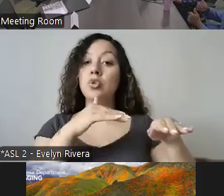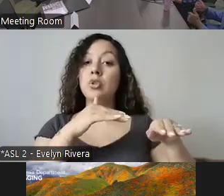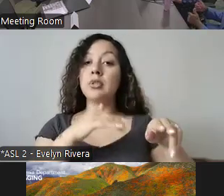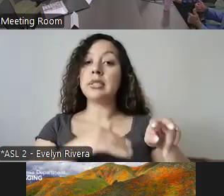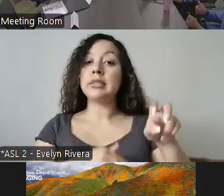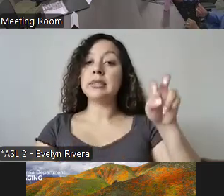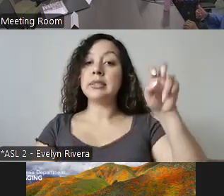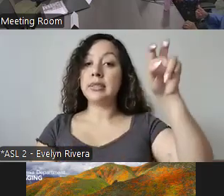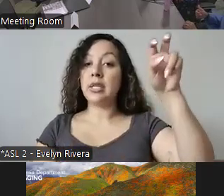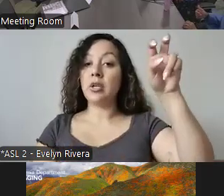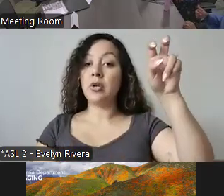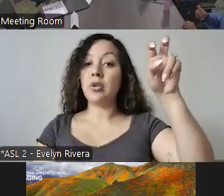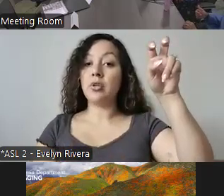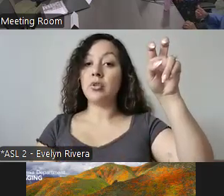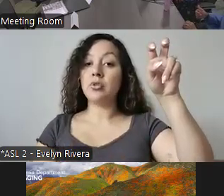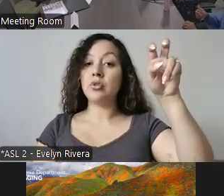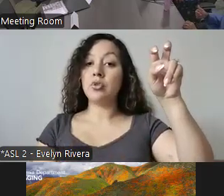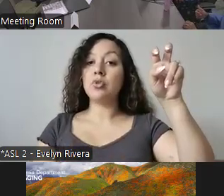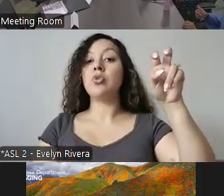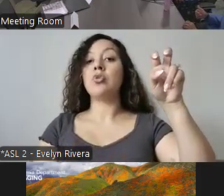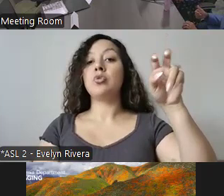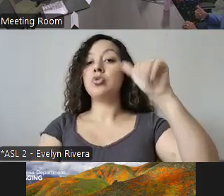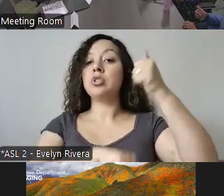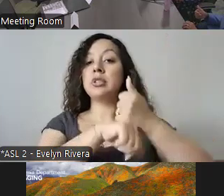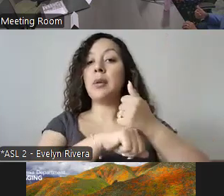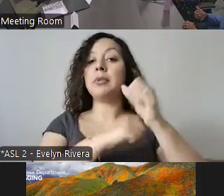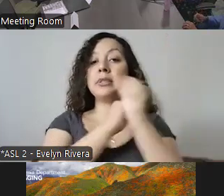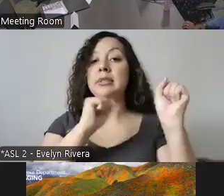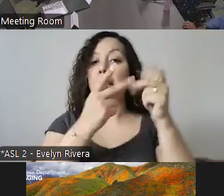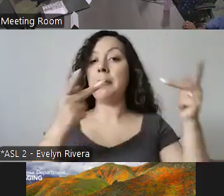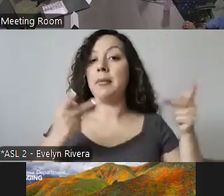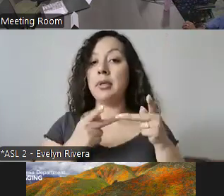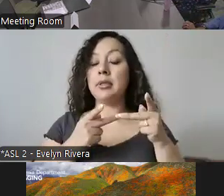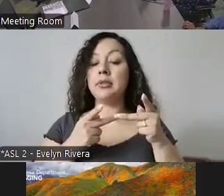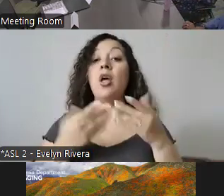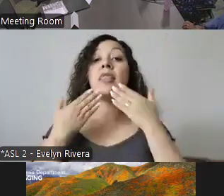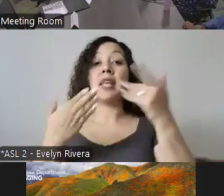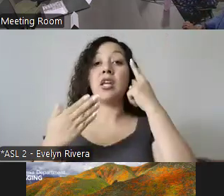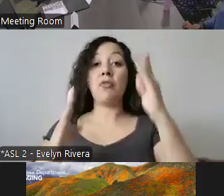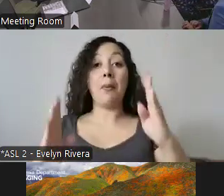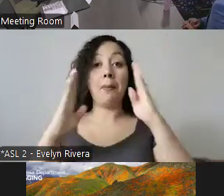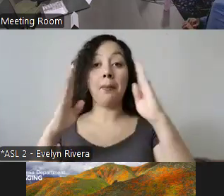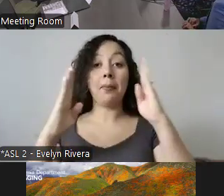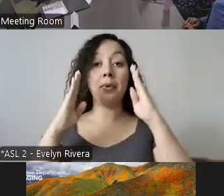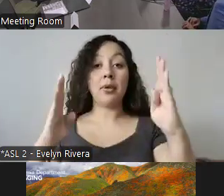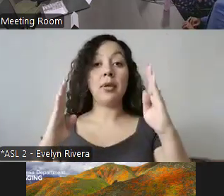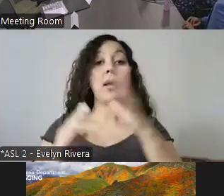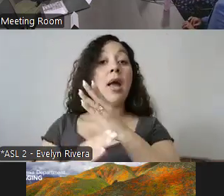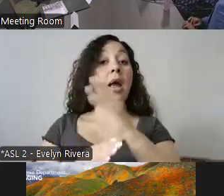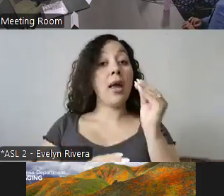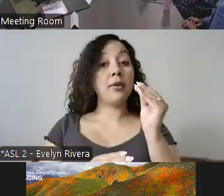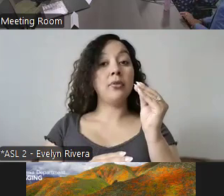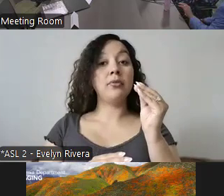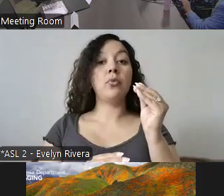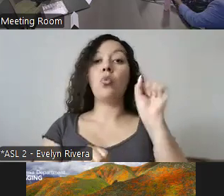and to the relocation site. So thank you for paying attention and